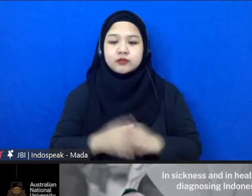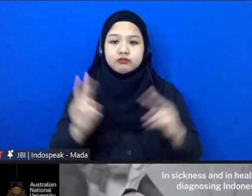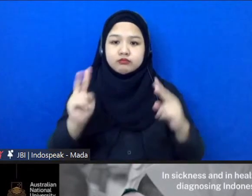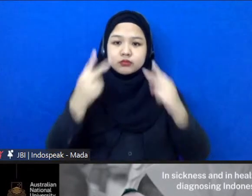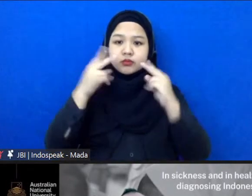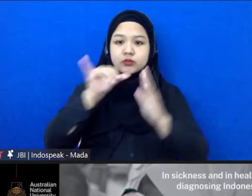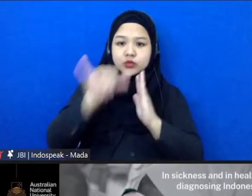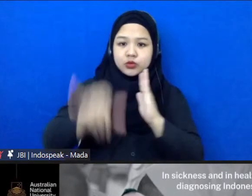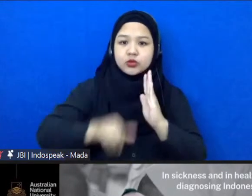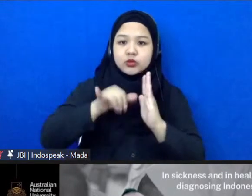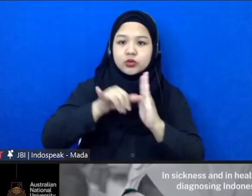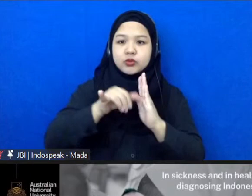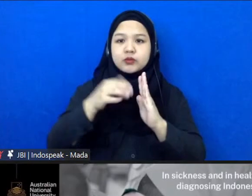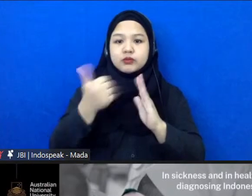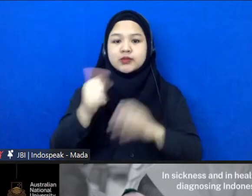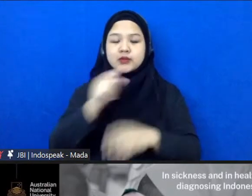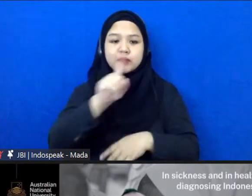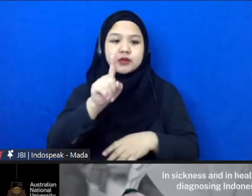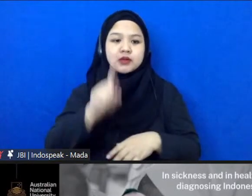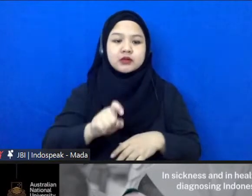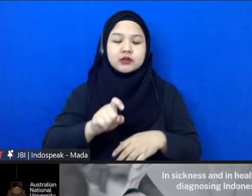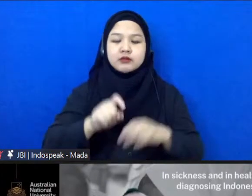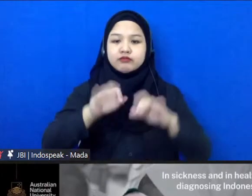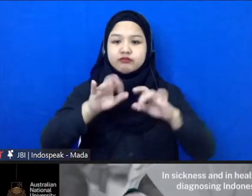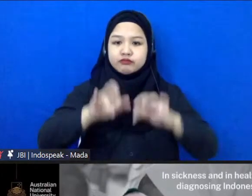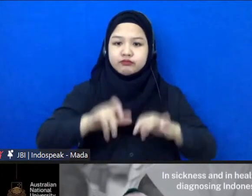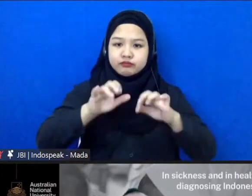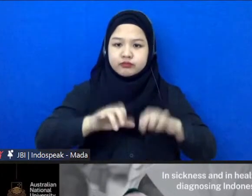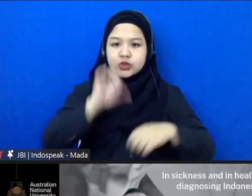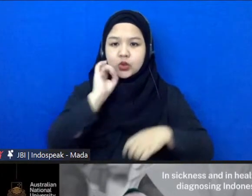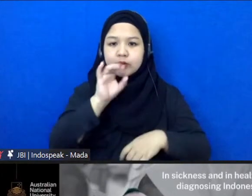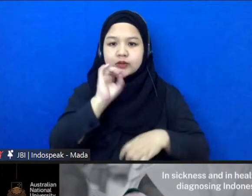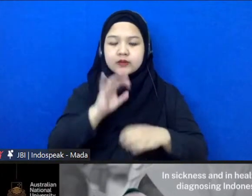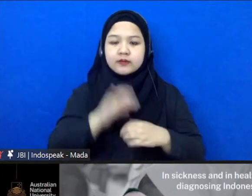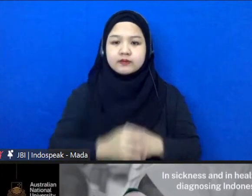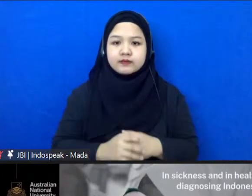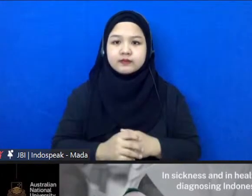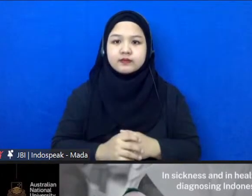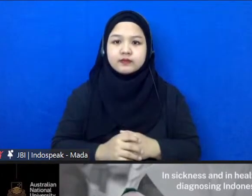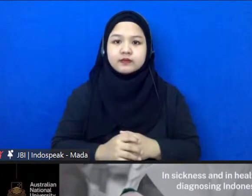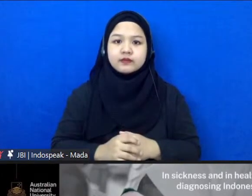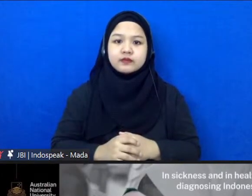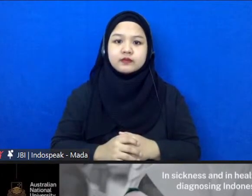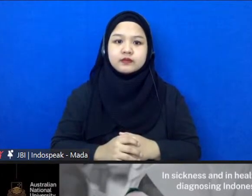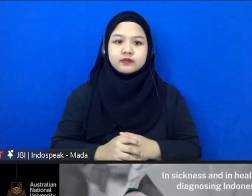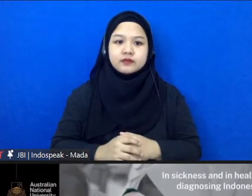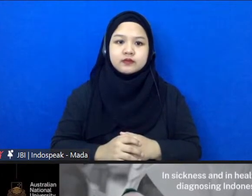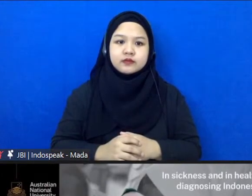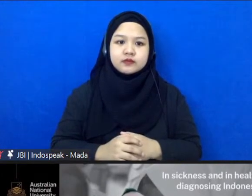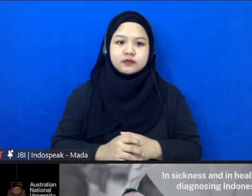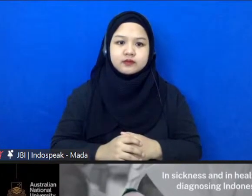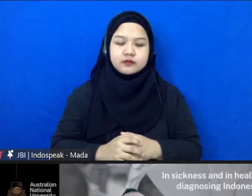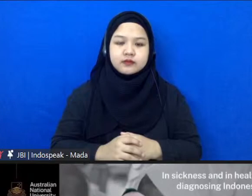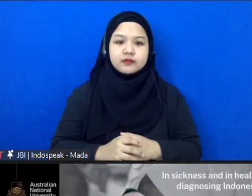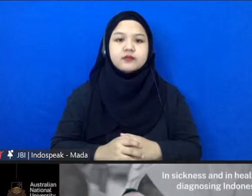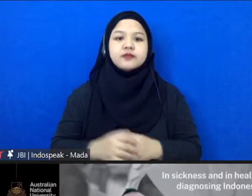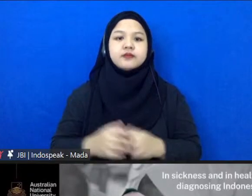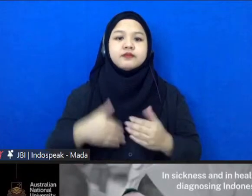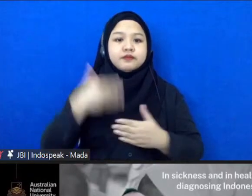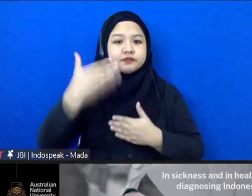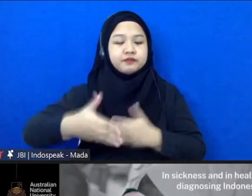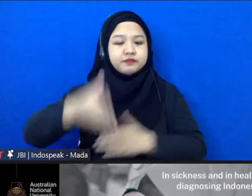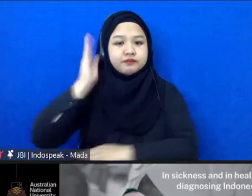questions in the comment box. So without further ado, I would like to hand over to the first